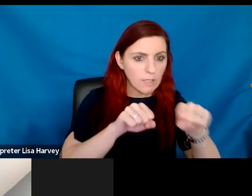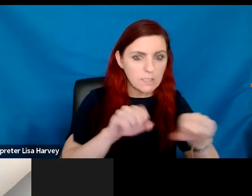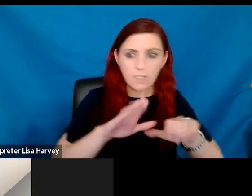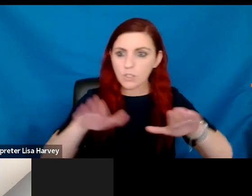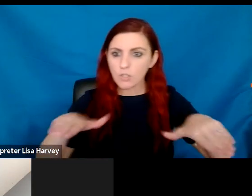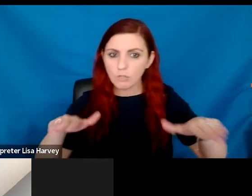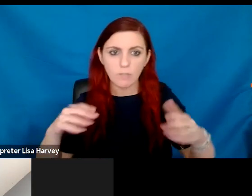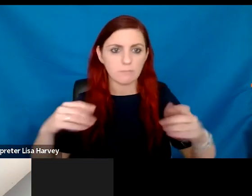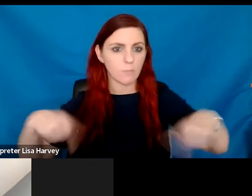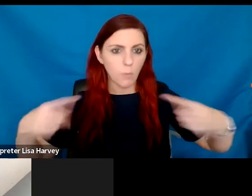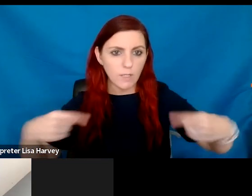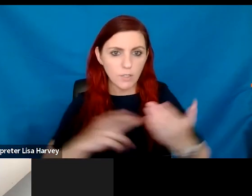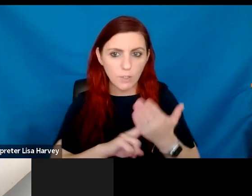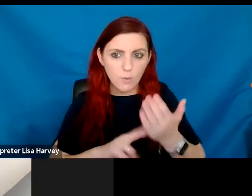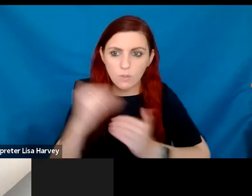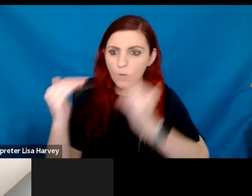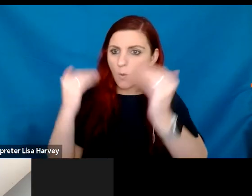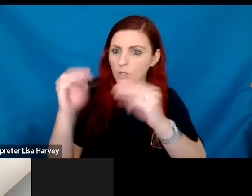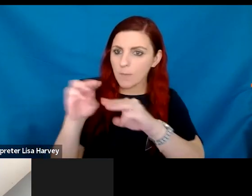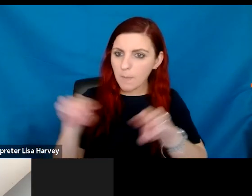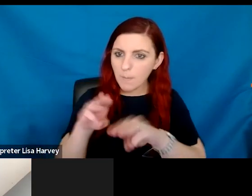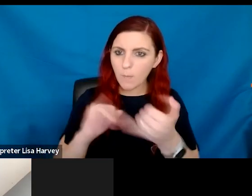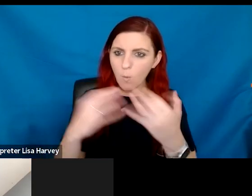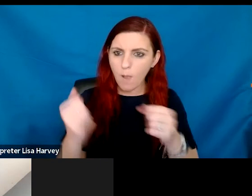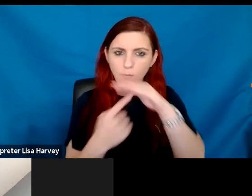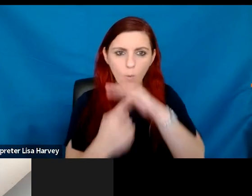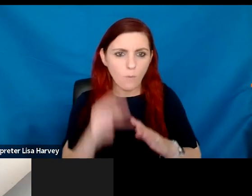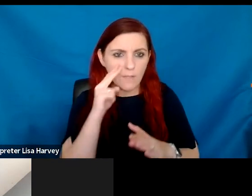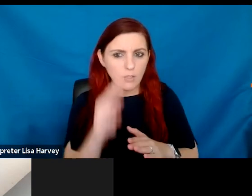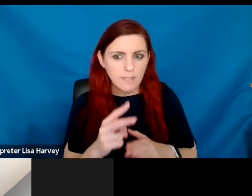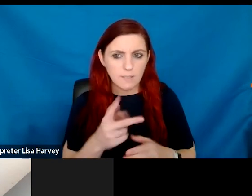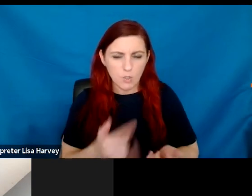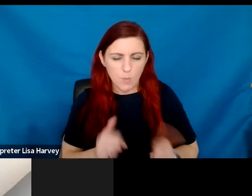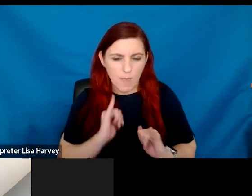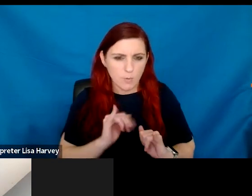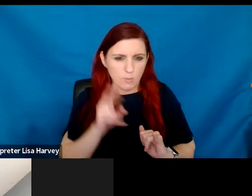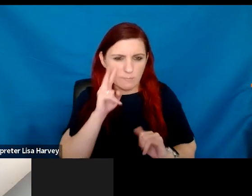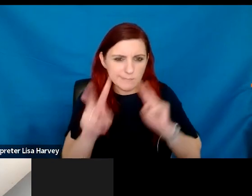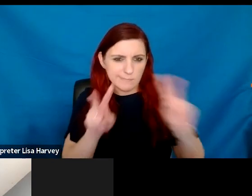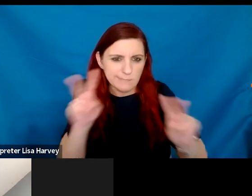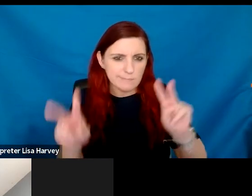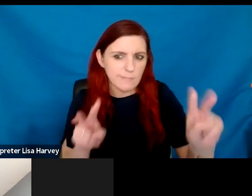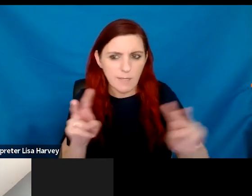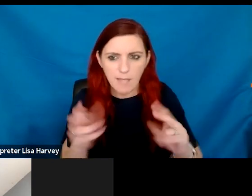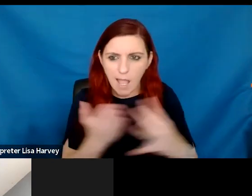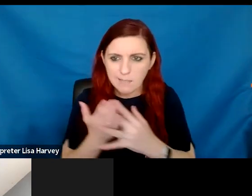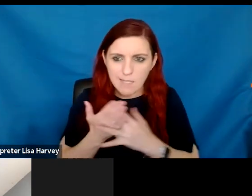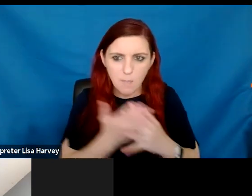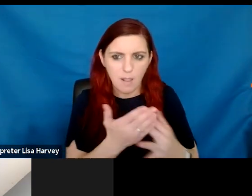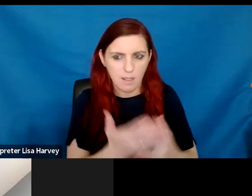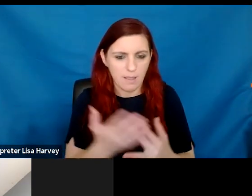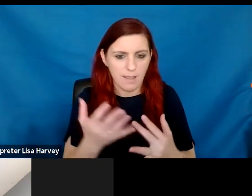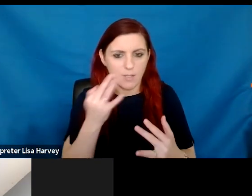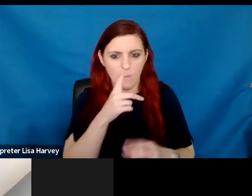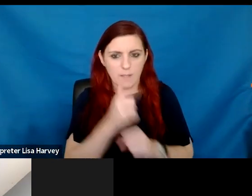wheelchair users, older persons and people with low vision, to identify features of roads and streets that prevent them from